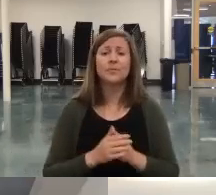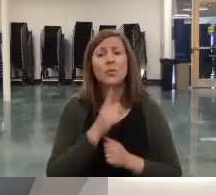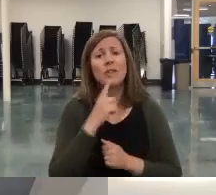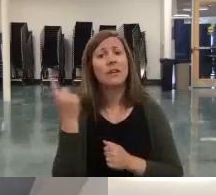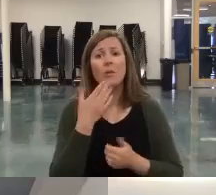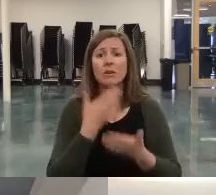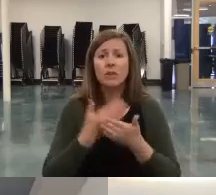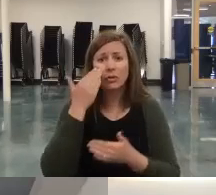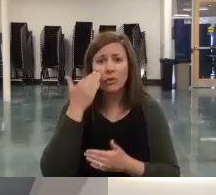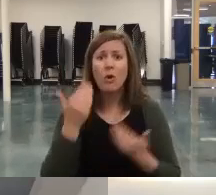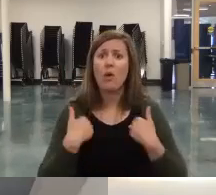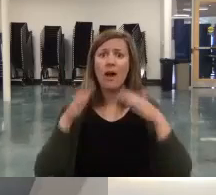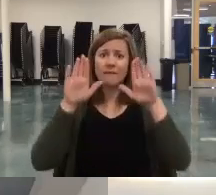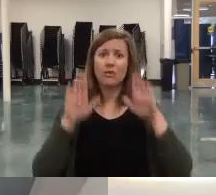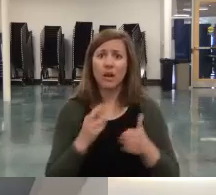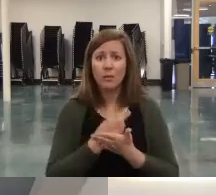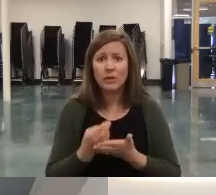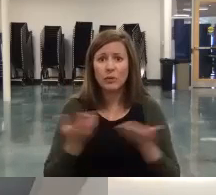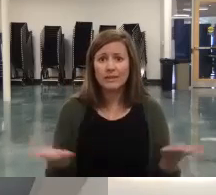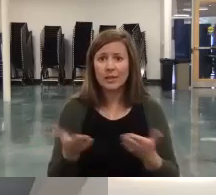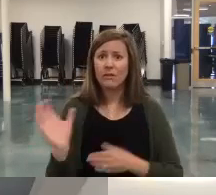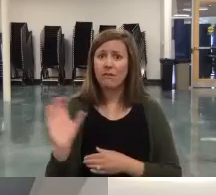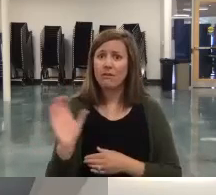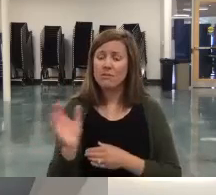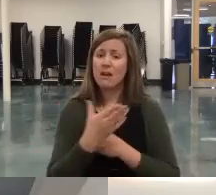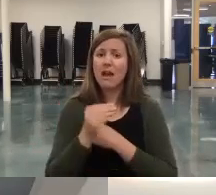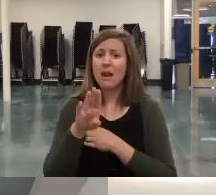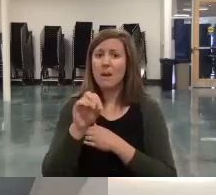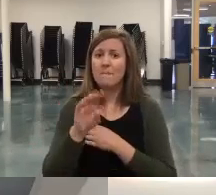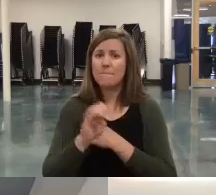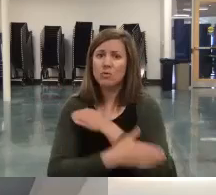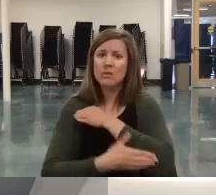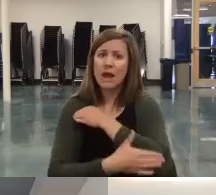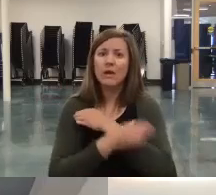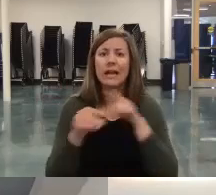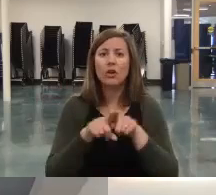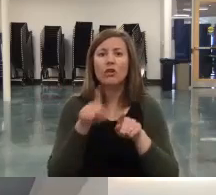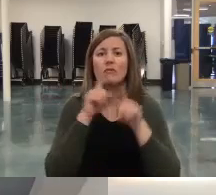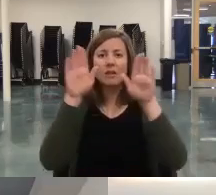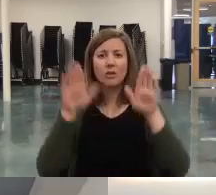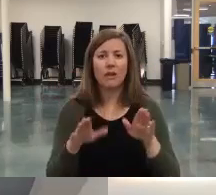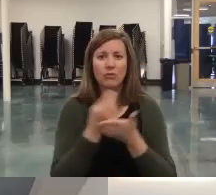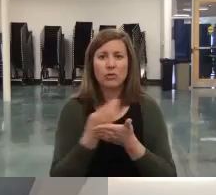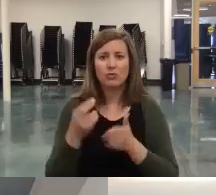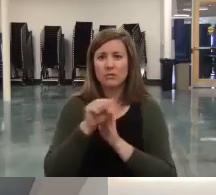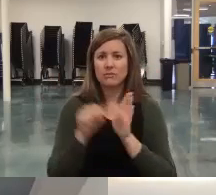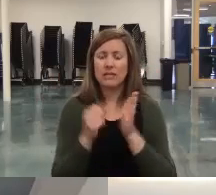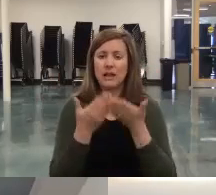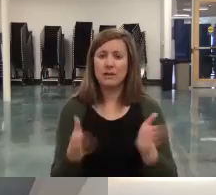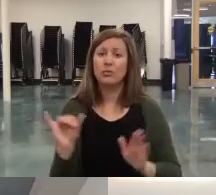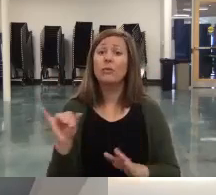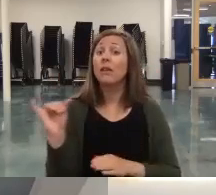I always say, we have incredible resources here in Columbia and Boone County, and also some great resources at the state level like Child Care